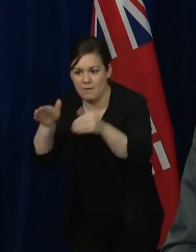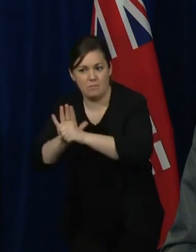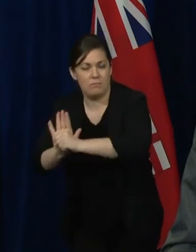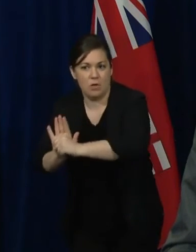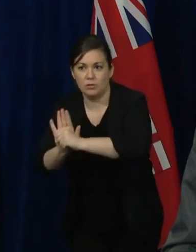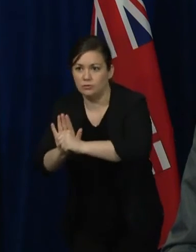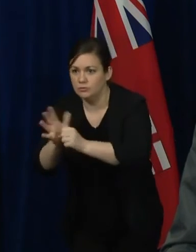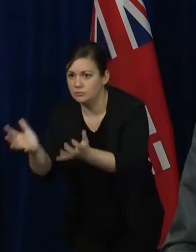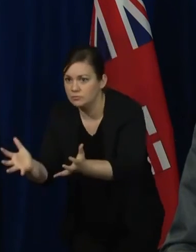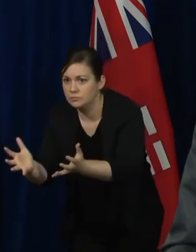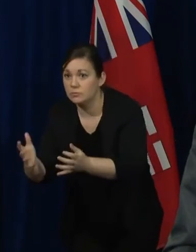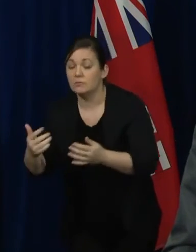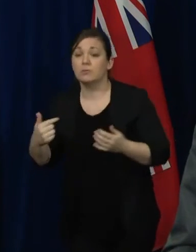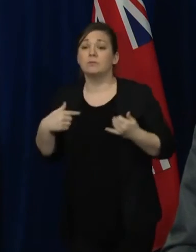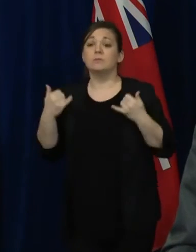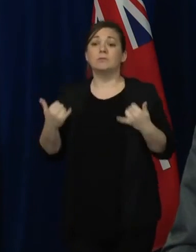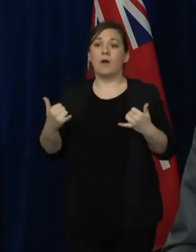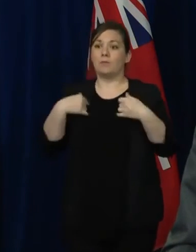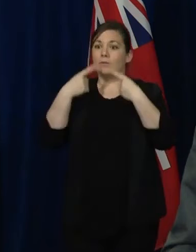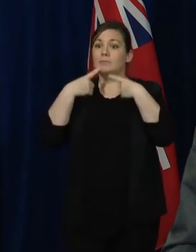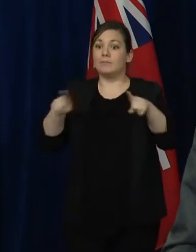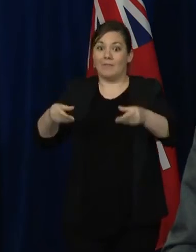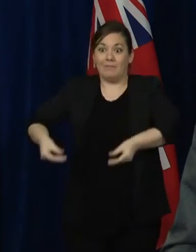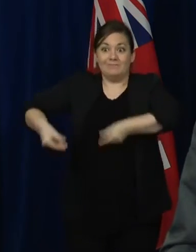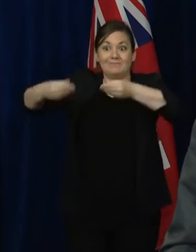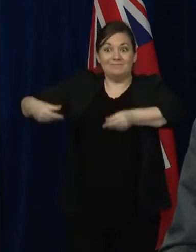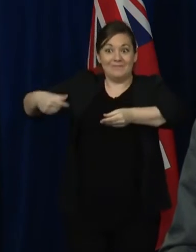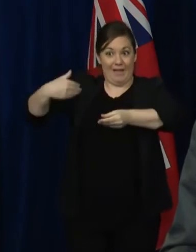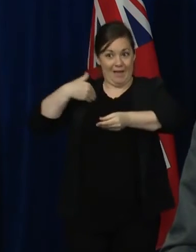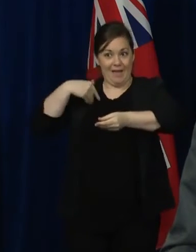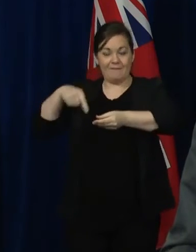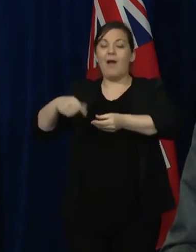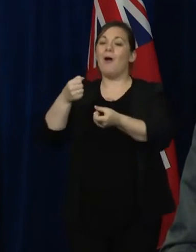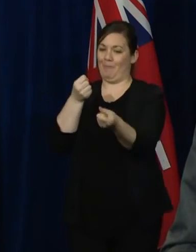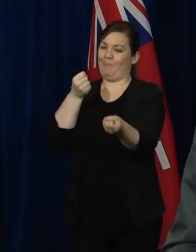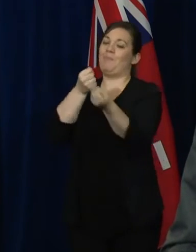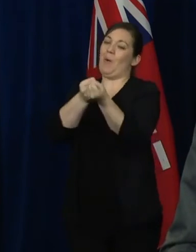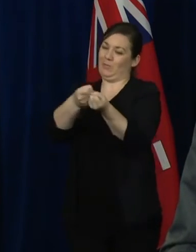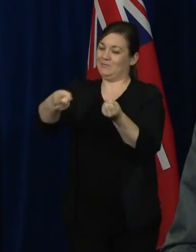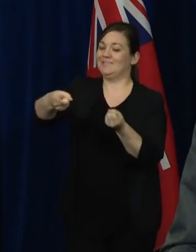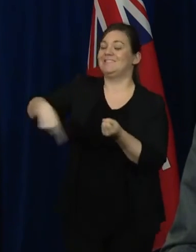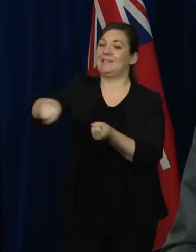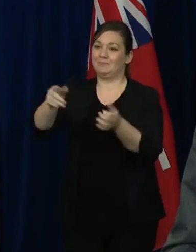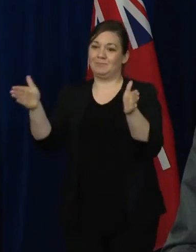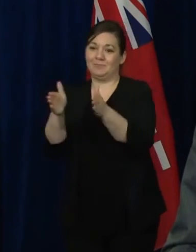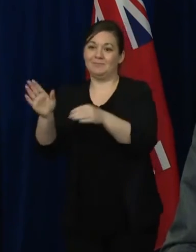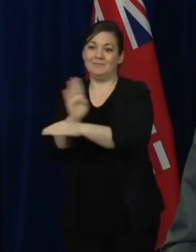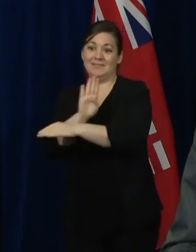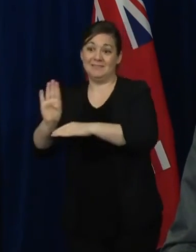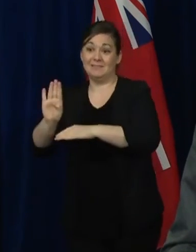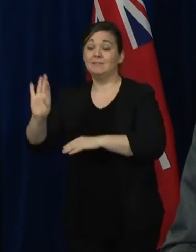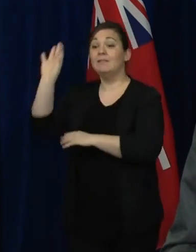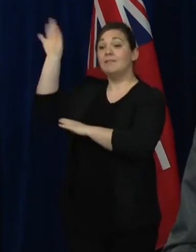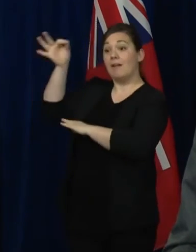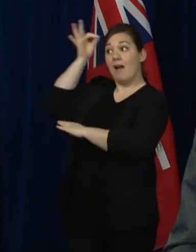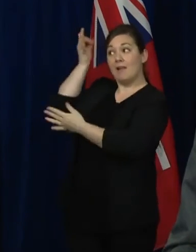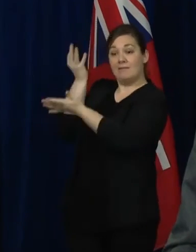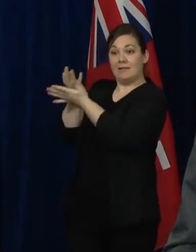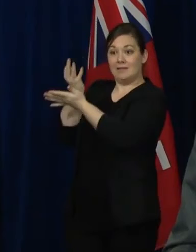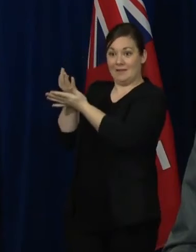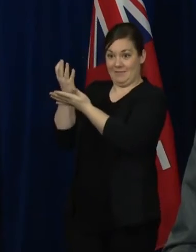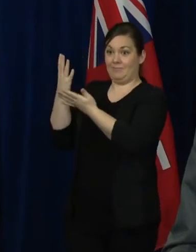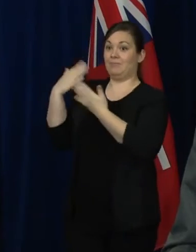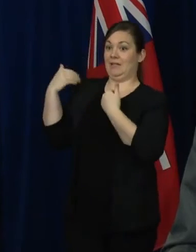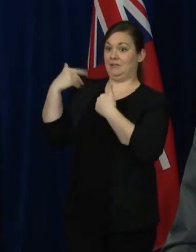will help support them. I should note as well that Minister Morneau expanded his income support package today, very much at the